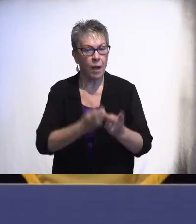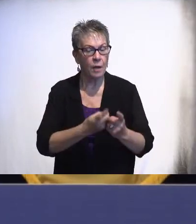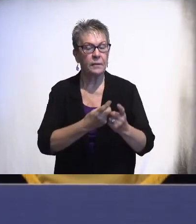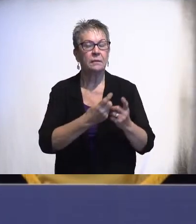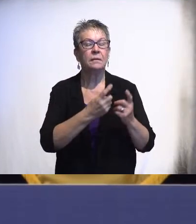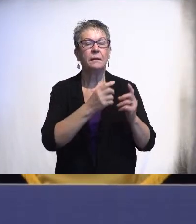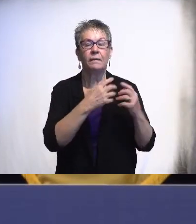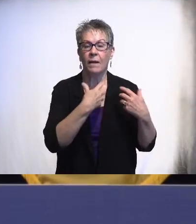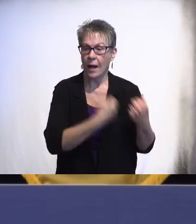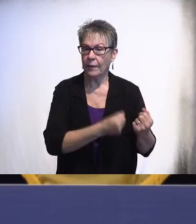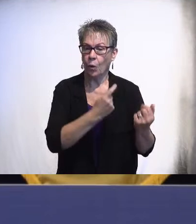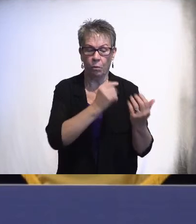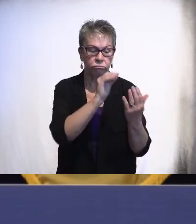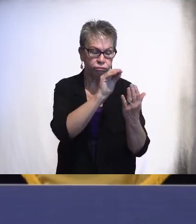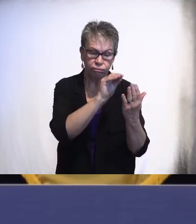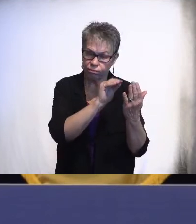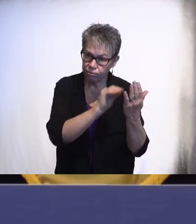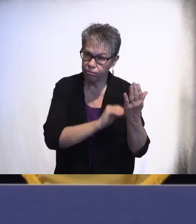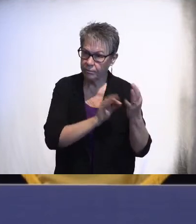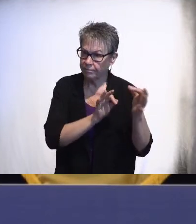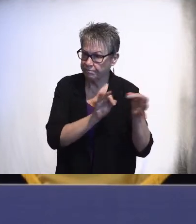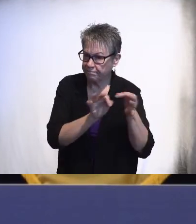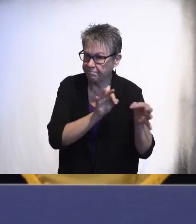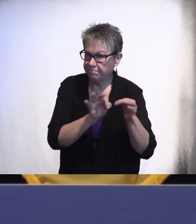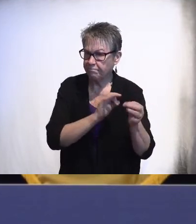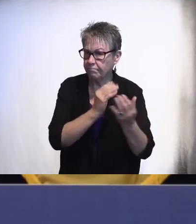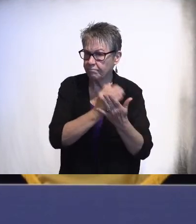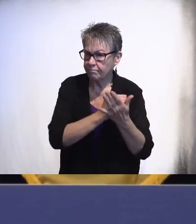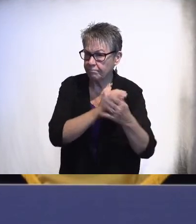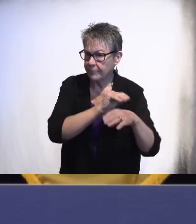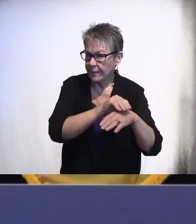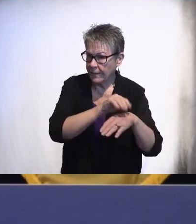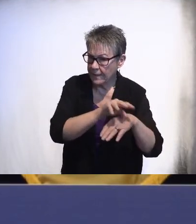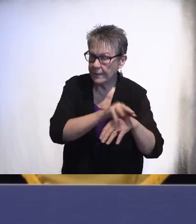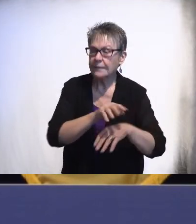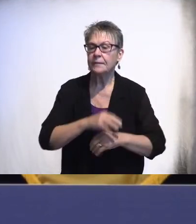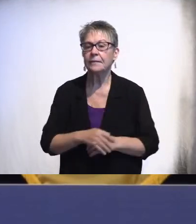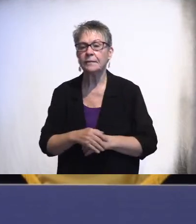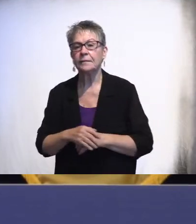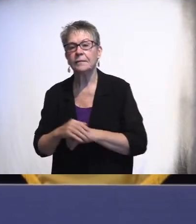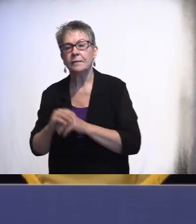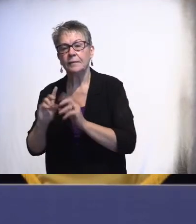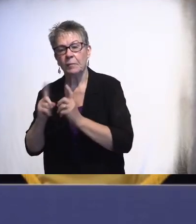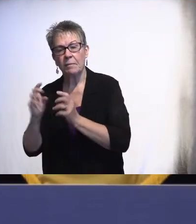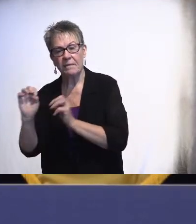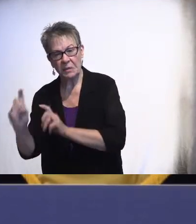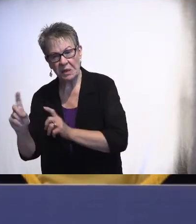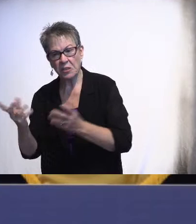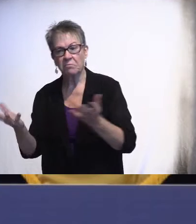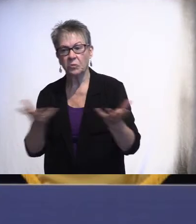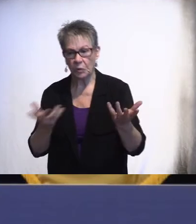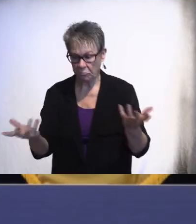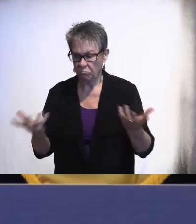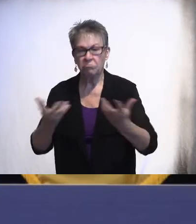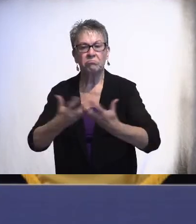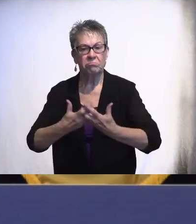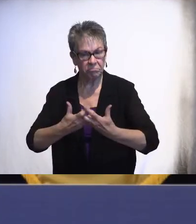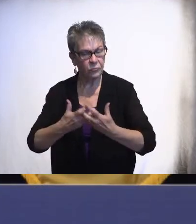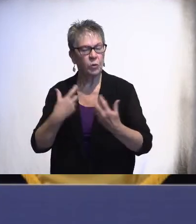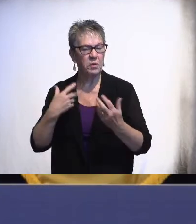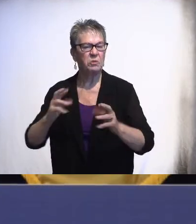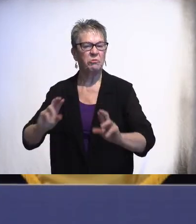that guidance will be and more consistent it will be with meeting that moment when we get there. Please get